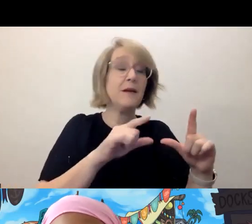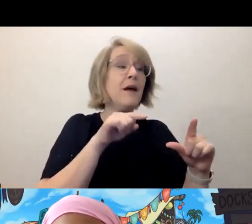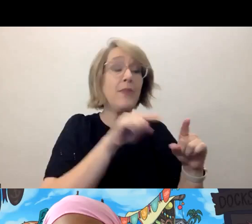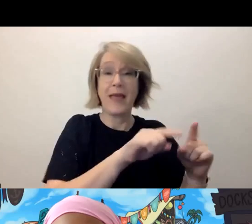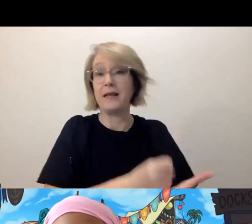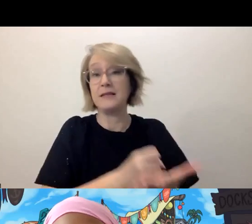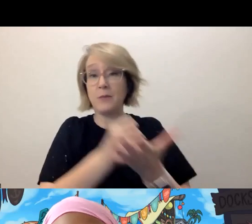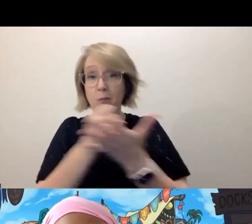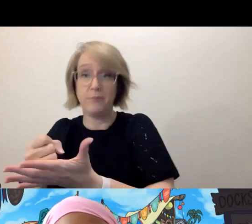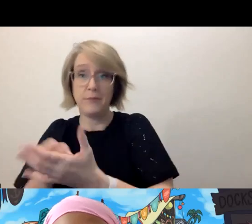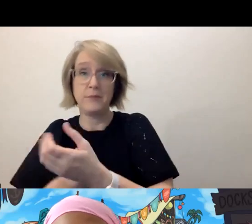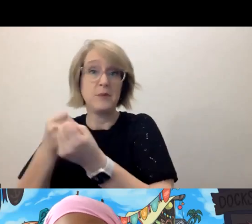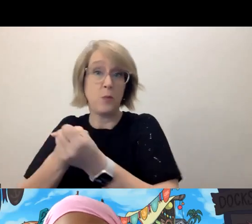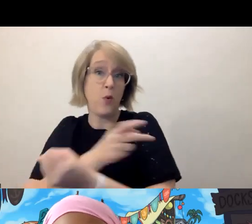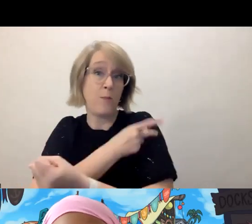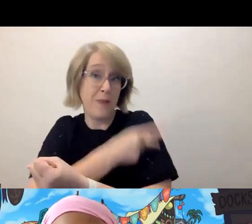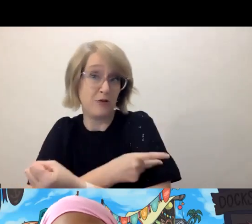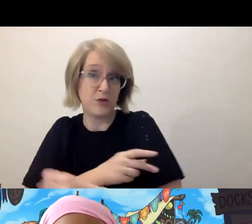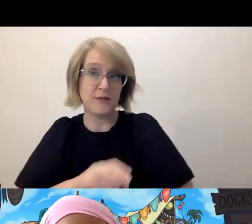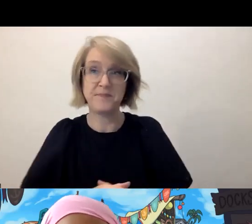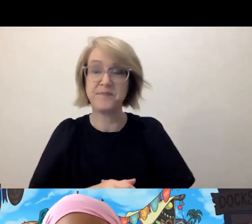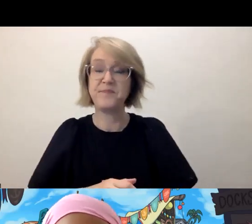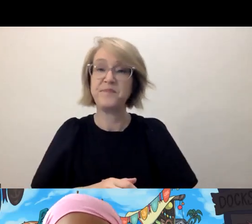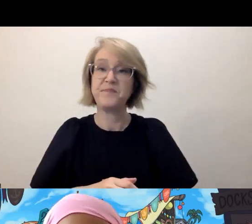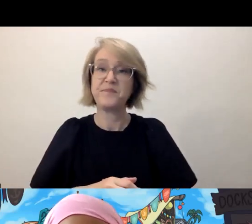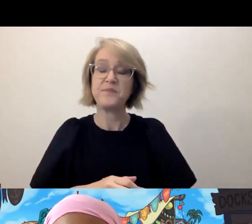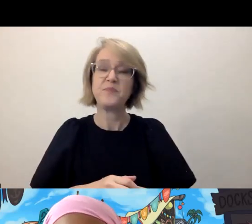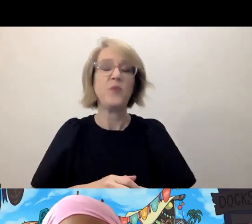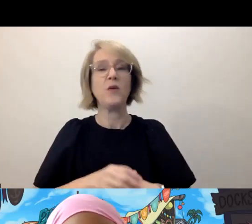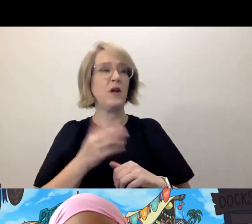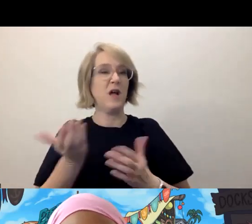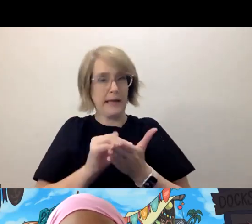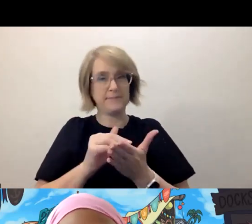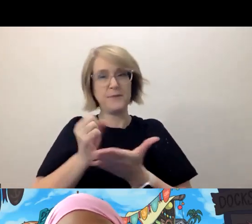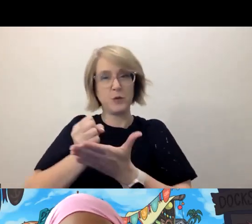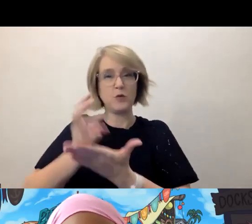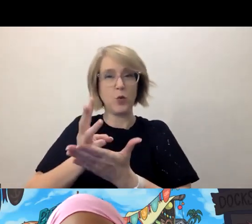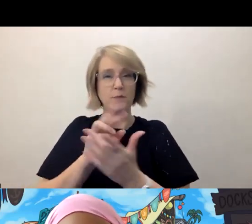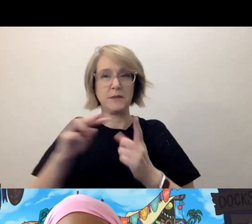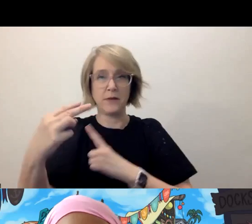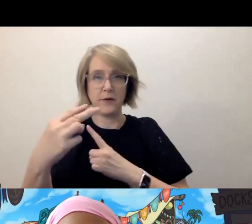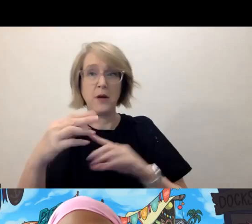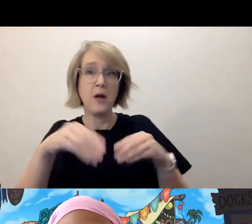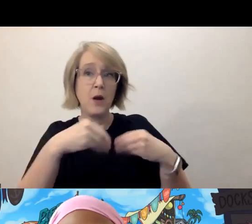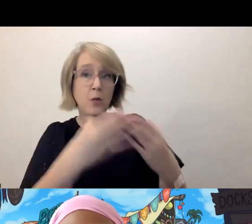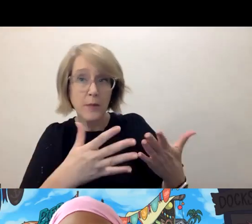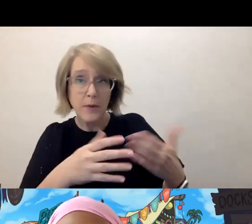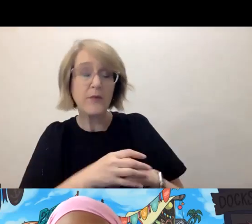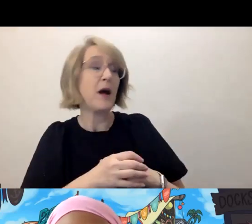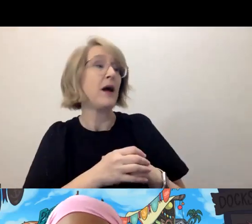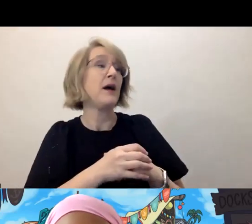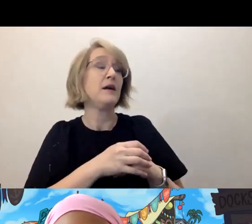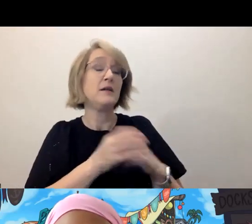the patients in need. And also finding out that, at least from a social work perspective, we do provide support to counselors and social